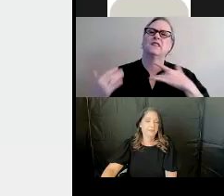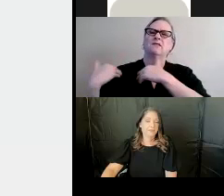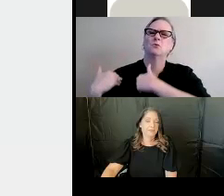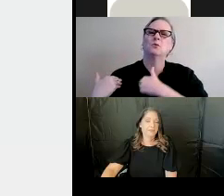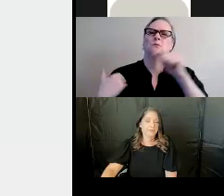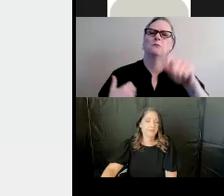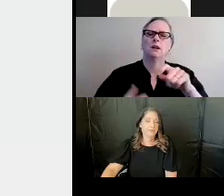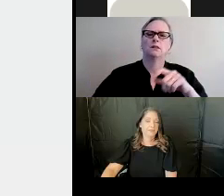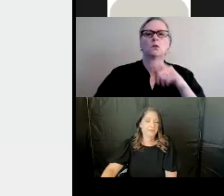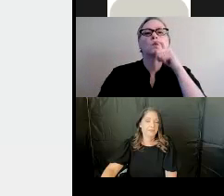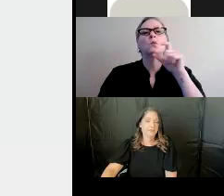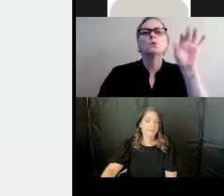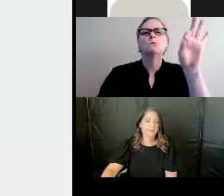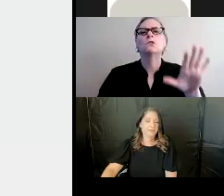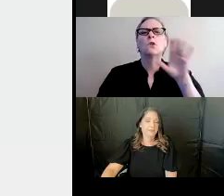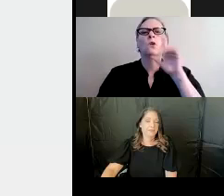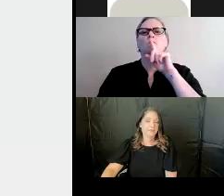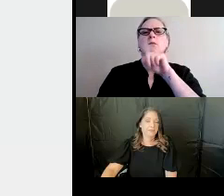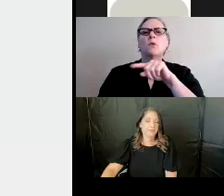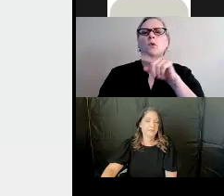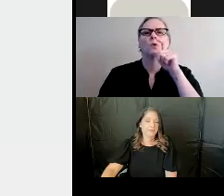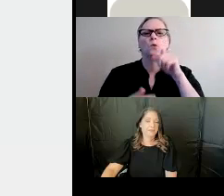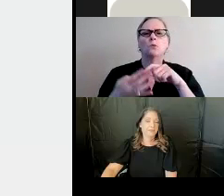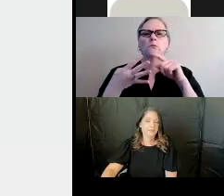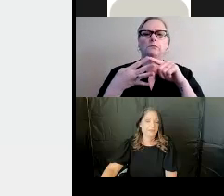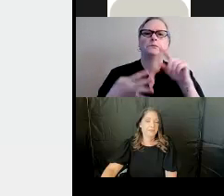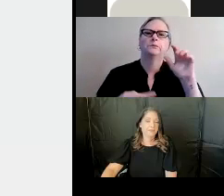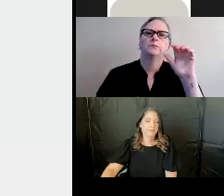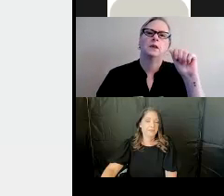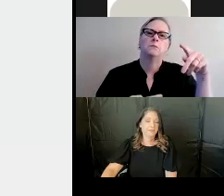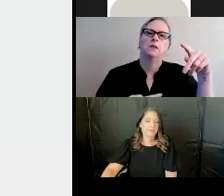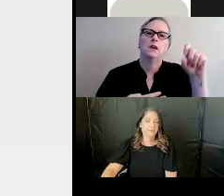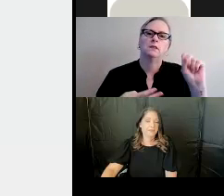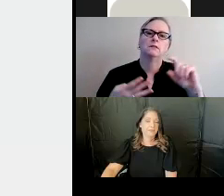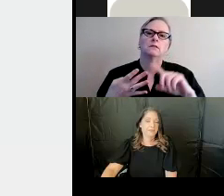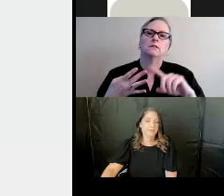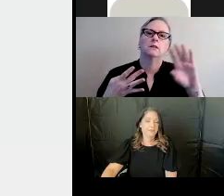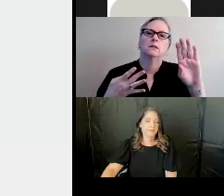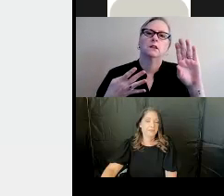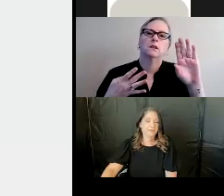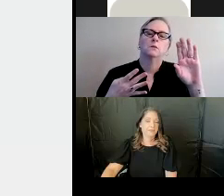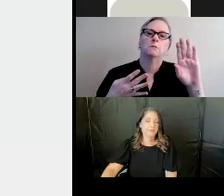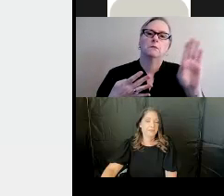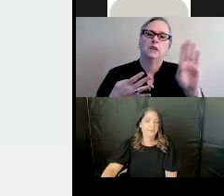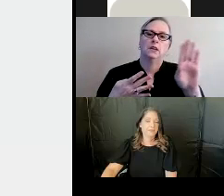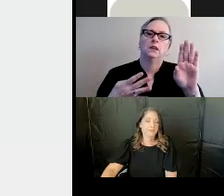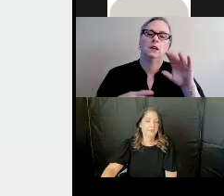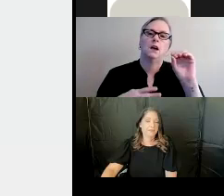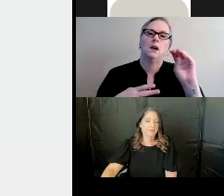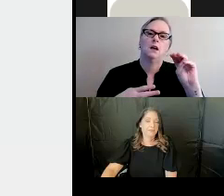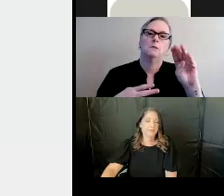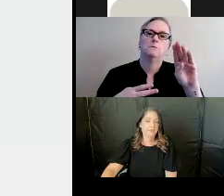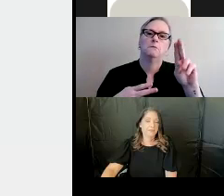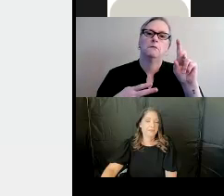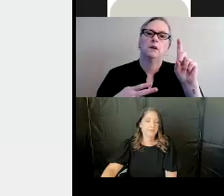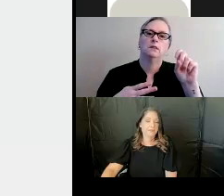to? Should he report to A, Adult Protective Services, B, Long-Term Care Ombudsman Program,